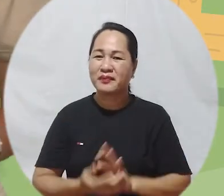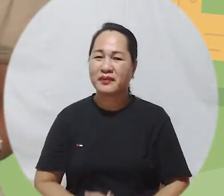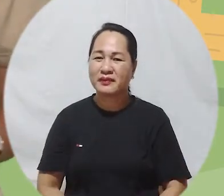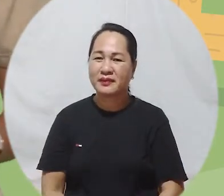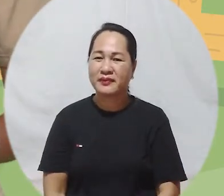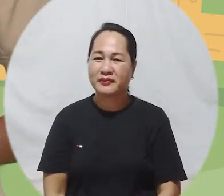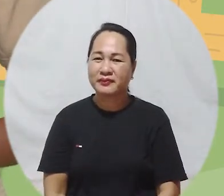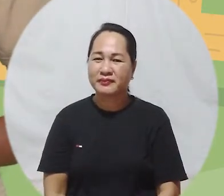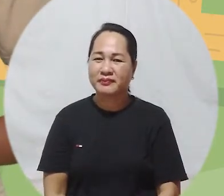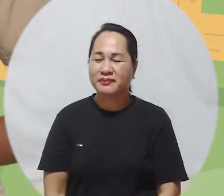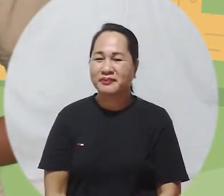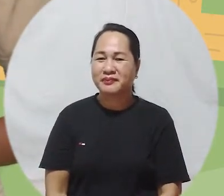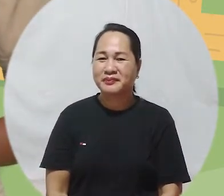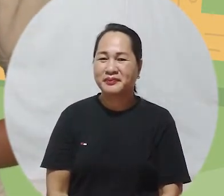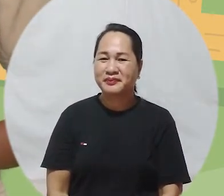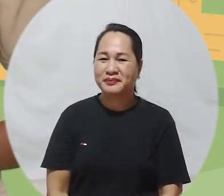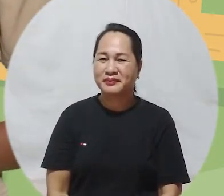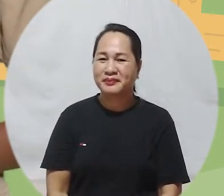cooperative.